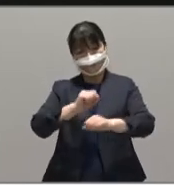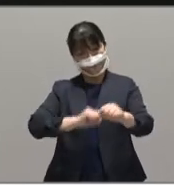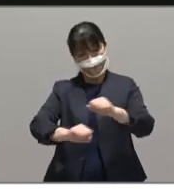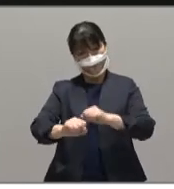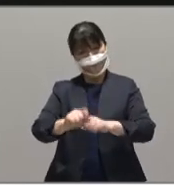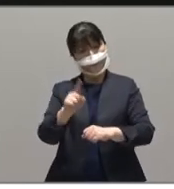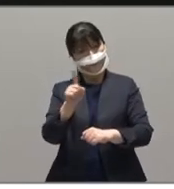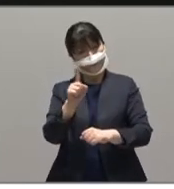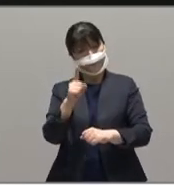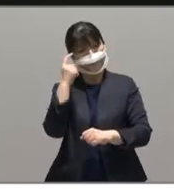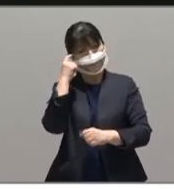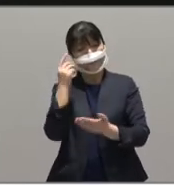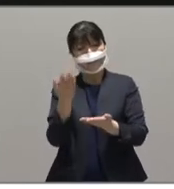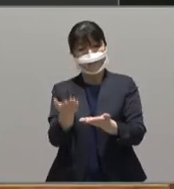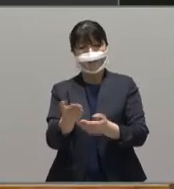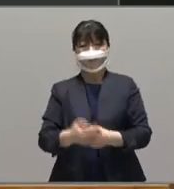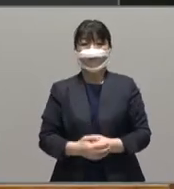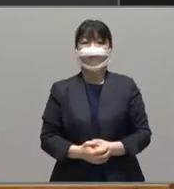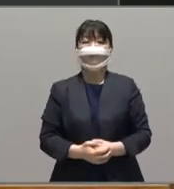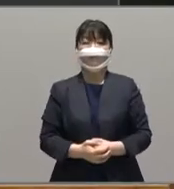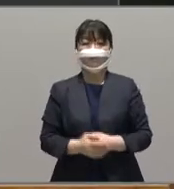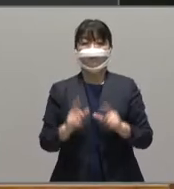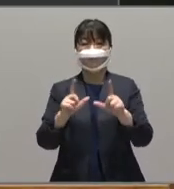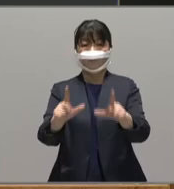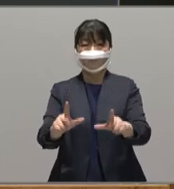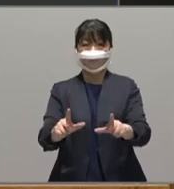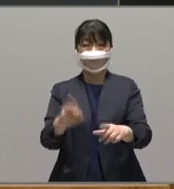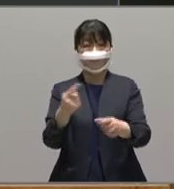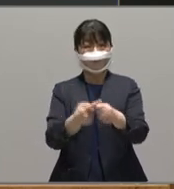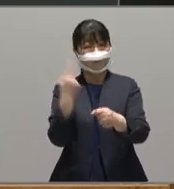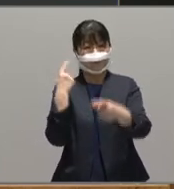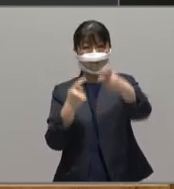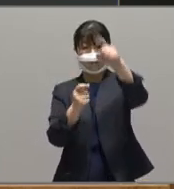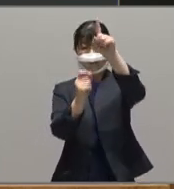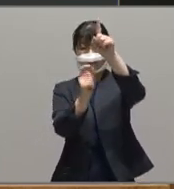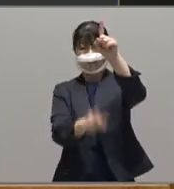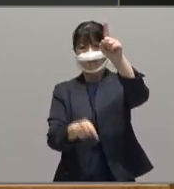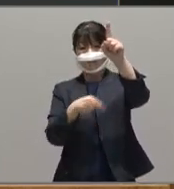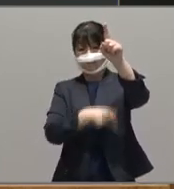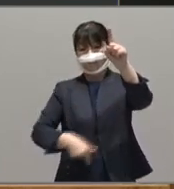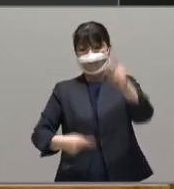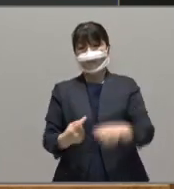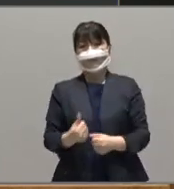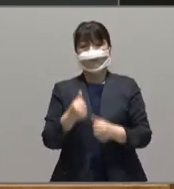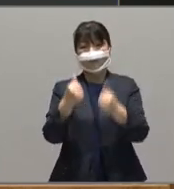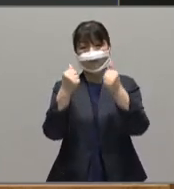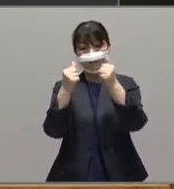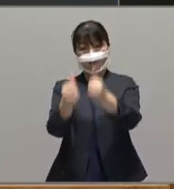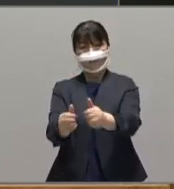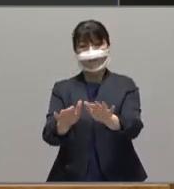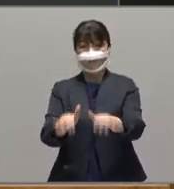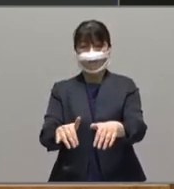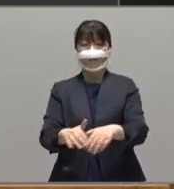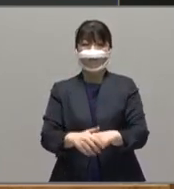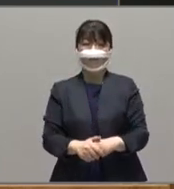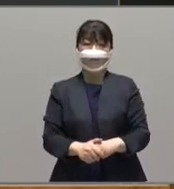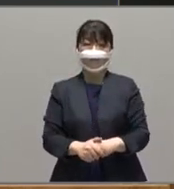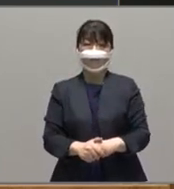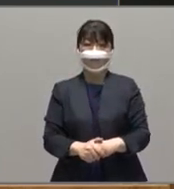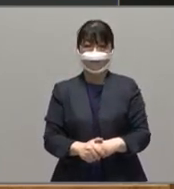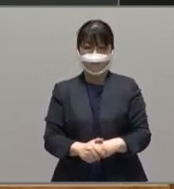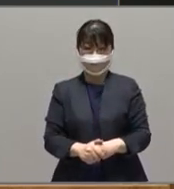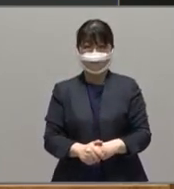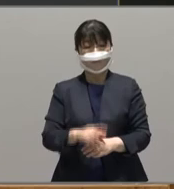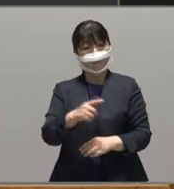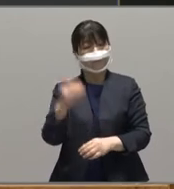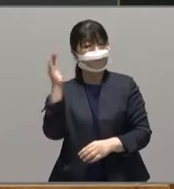One Health activity by Fukuoka Prefecture, how do you assess this? Well, last November, I went there. Today is the second